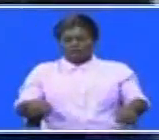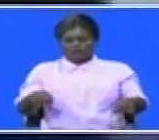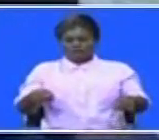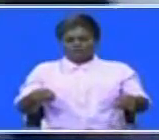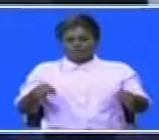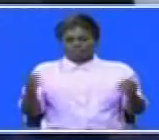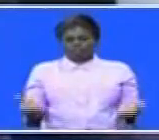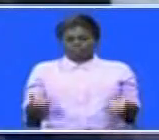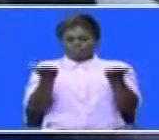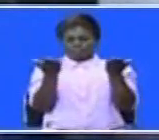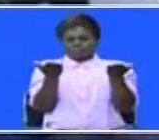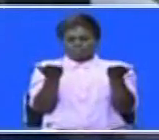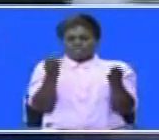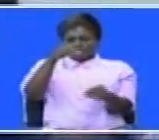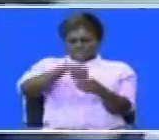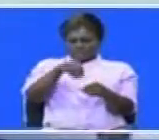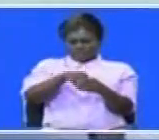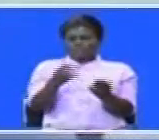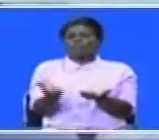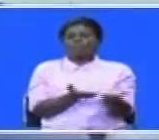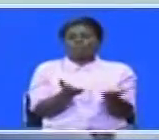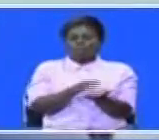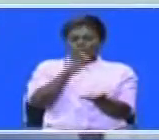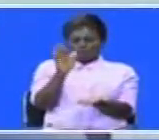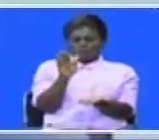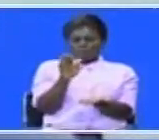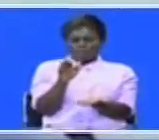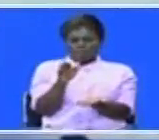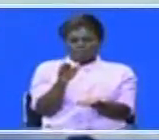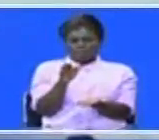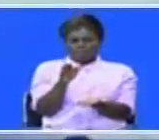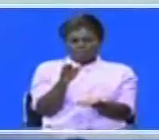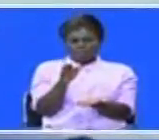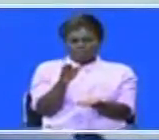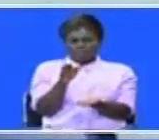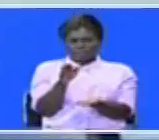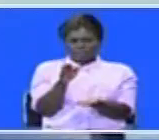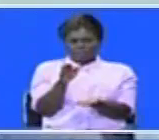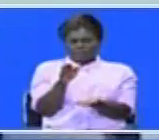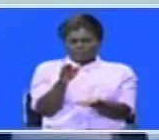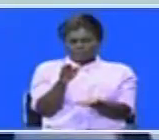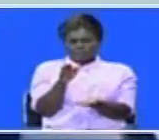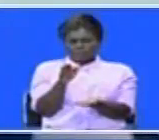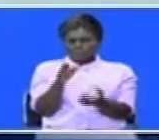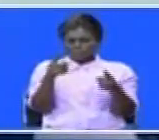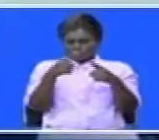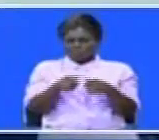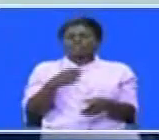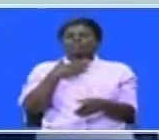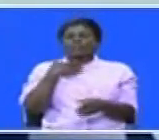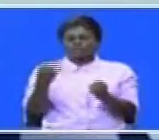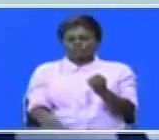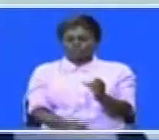optimistic. We've invested a lot. And I think the positive image we have currently, we will ride on it. But we will want to create